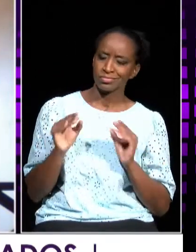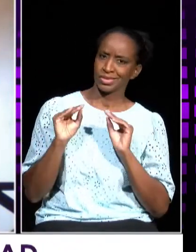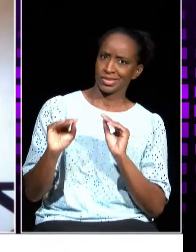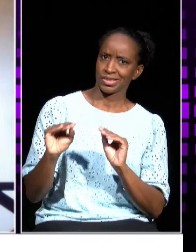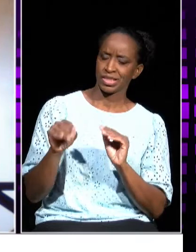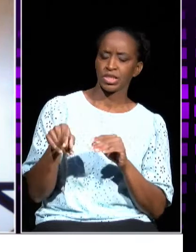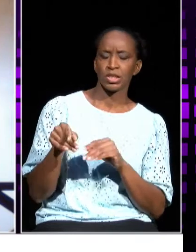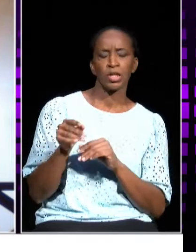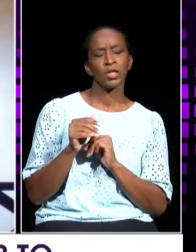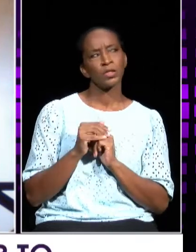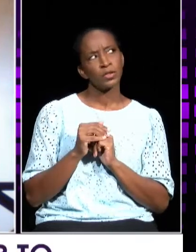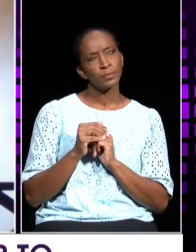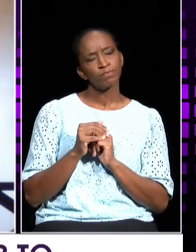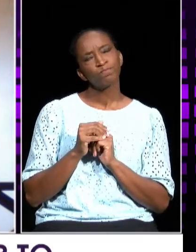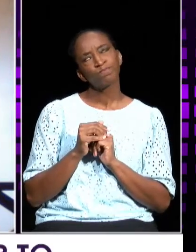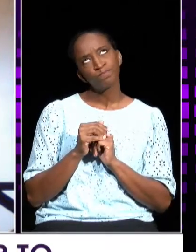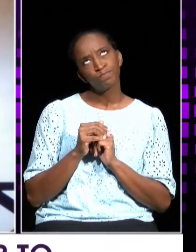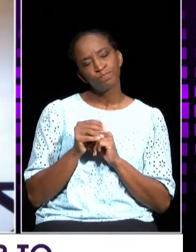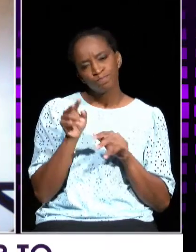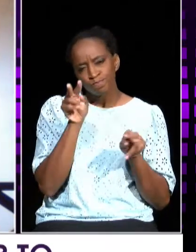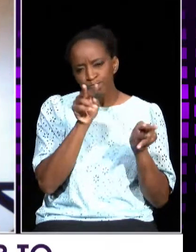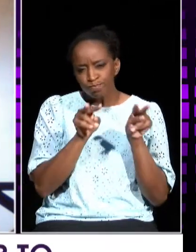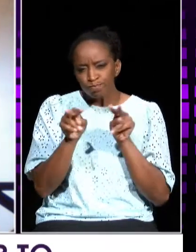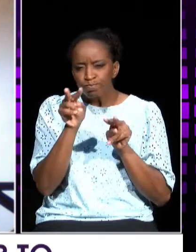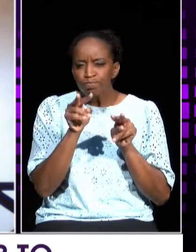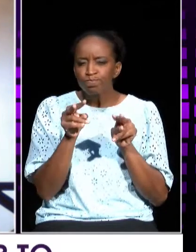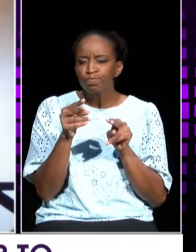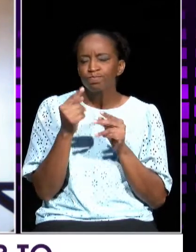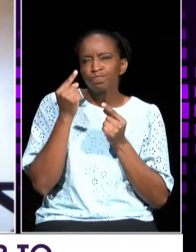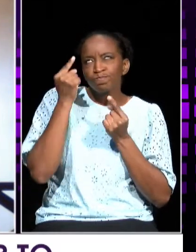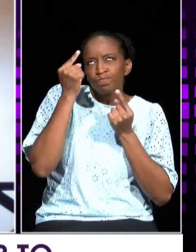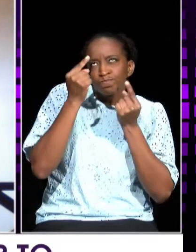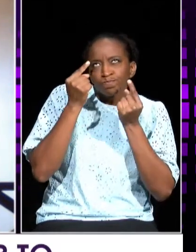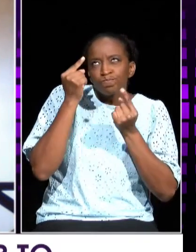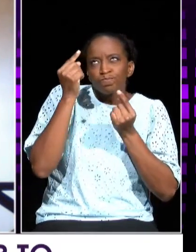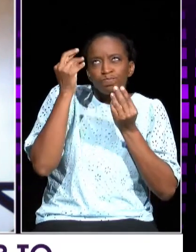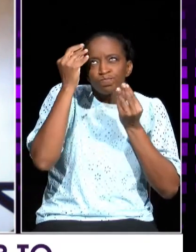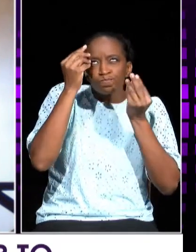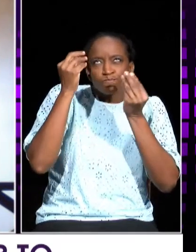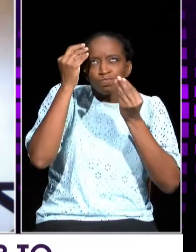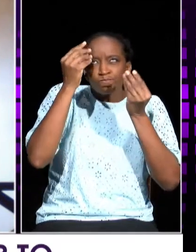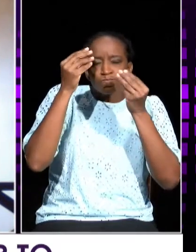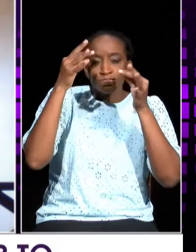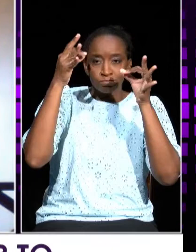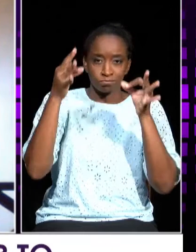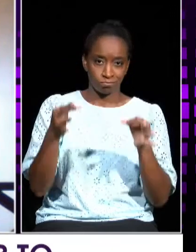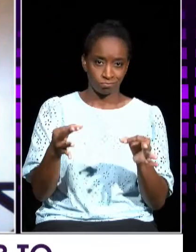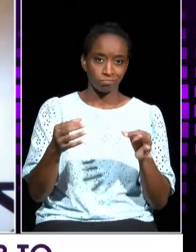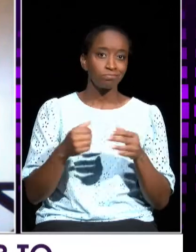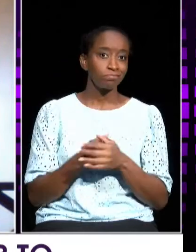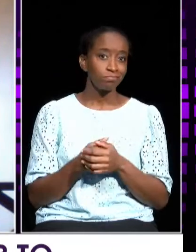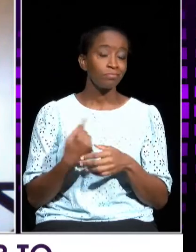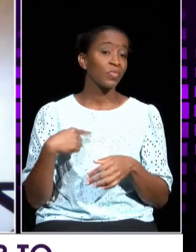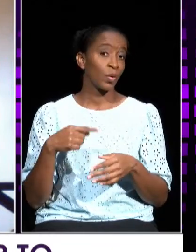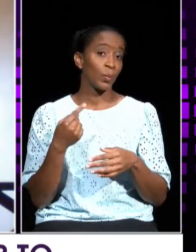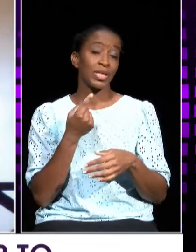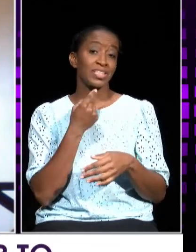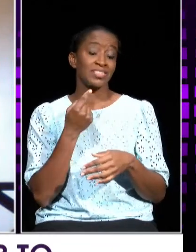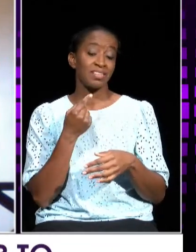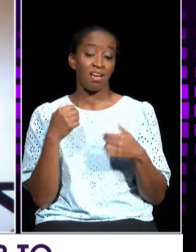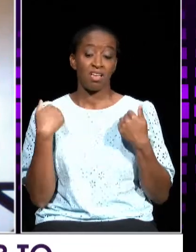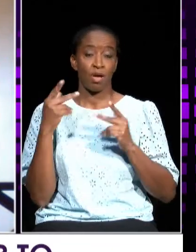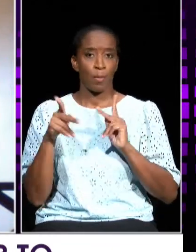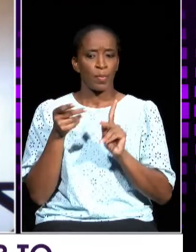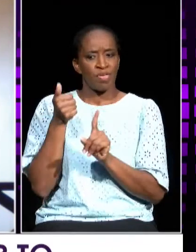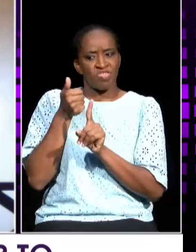the conversation when we're talking about choices and young people having the power of choice. Yes, you have the power of